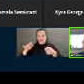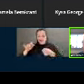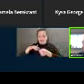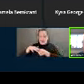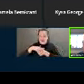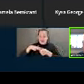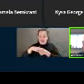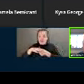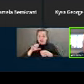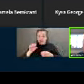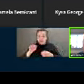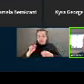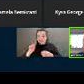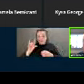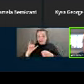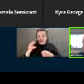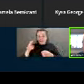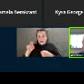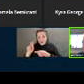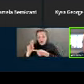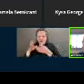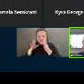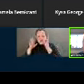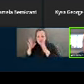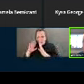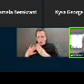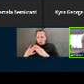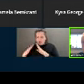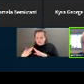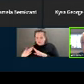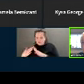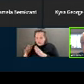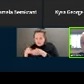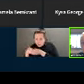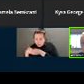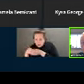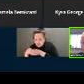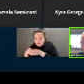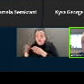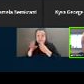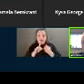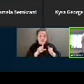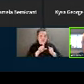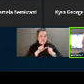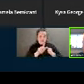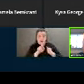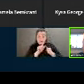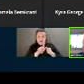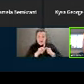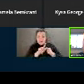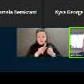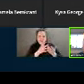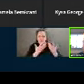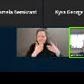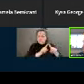was a very small community. But when we worked Las Vegas, it was Las Vegas. And the scale is